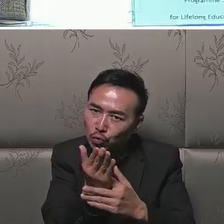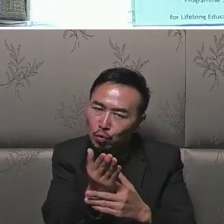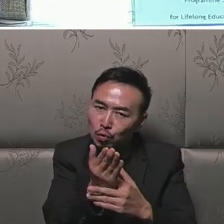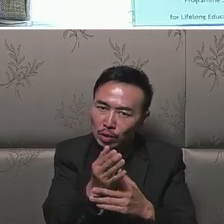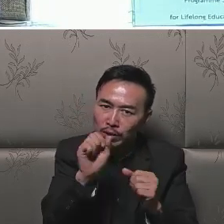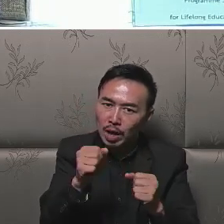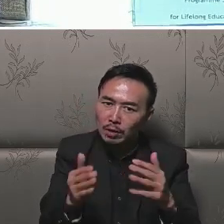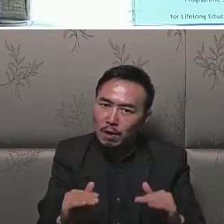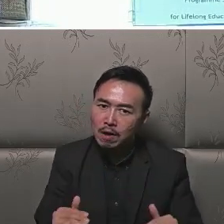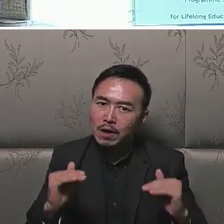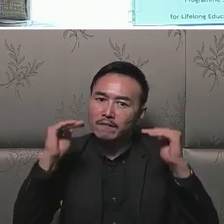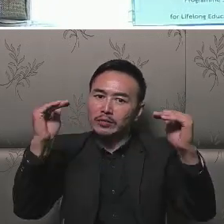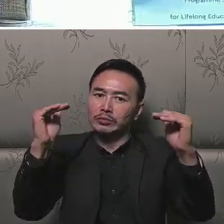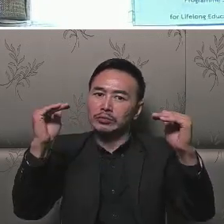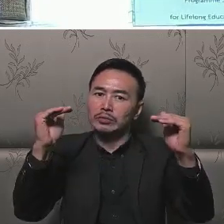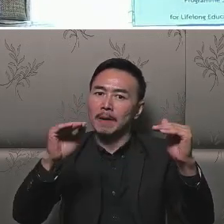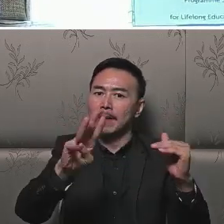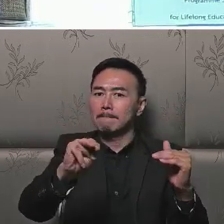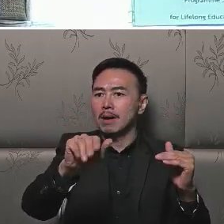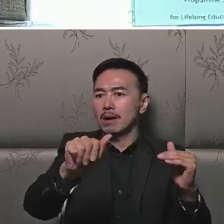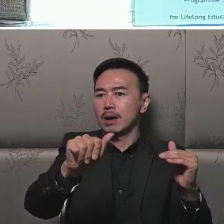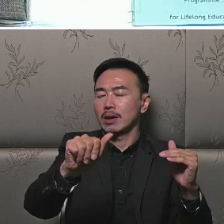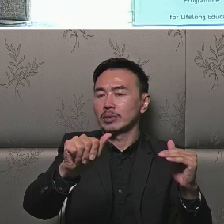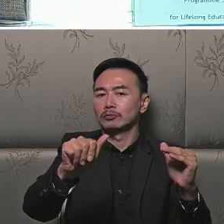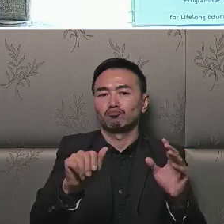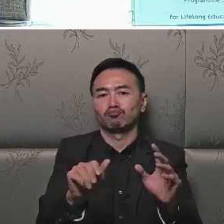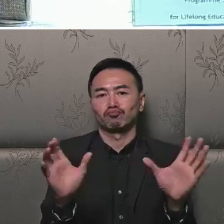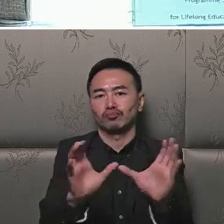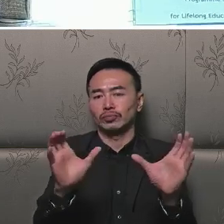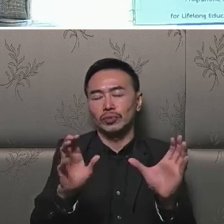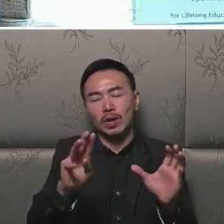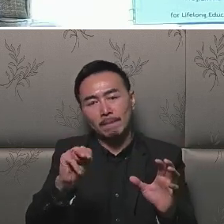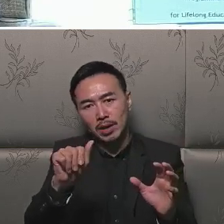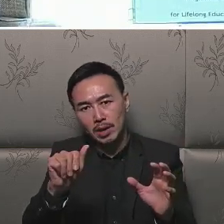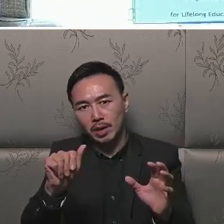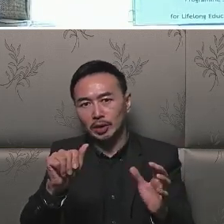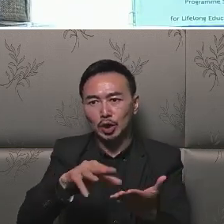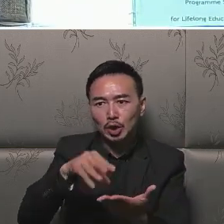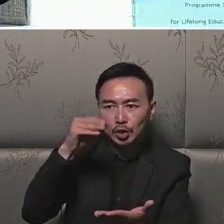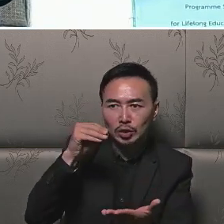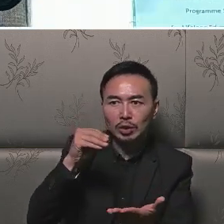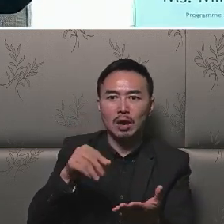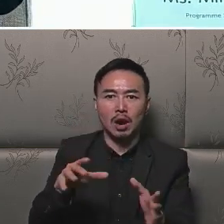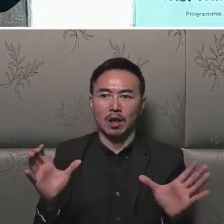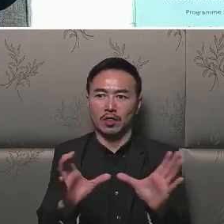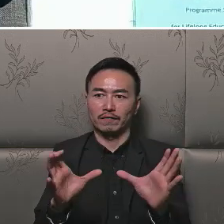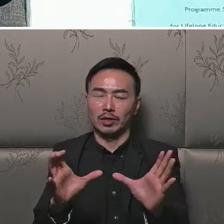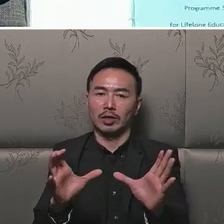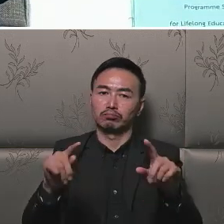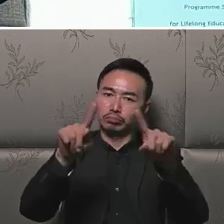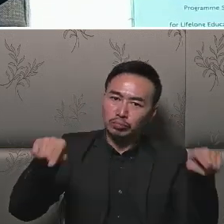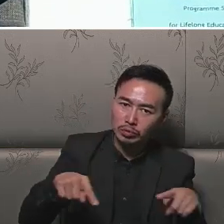certain professions which requires a degree, for example, like law and engineering.